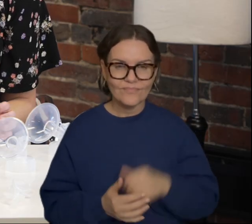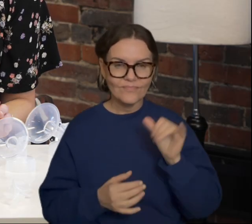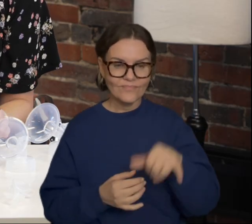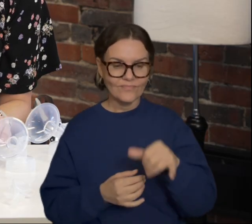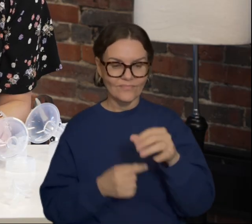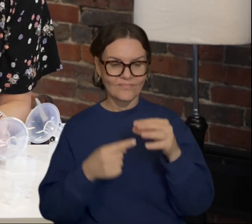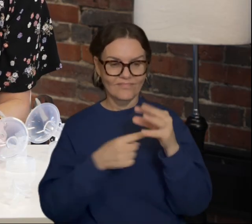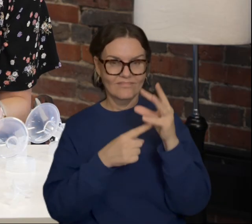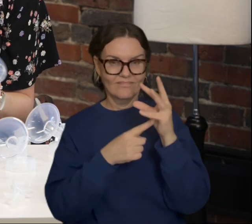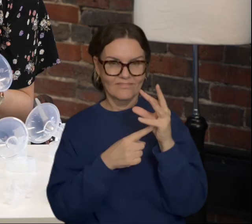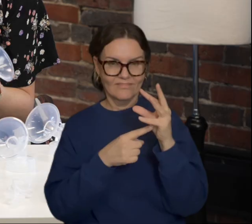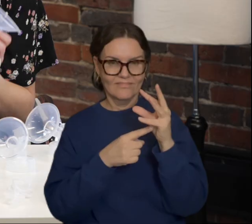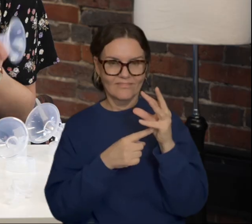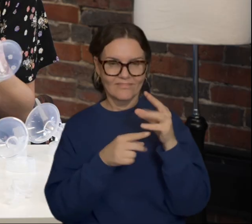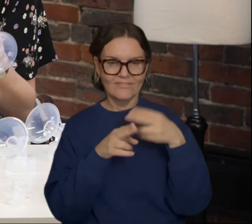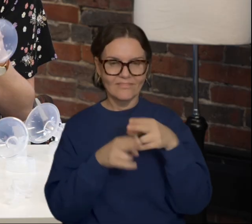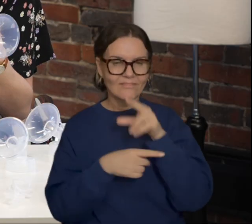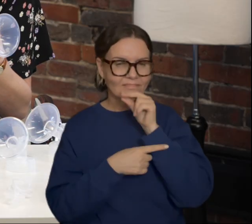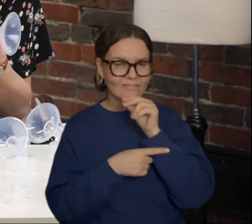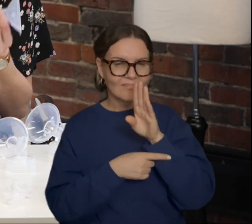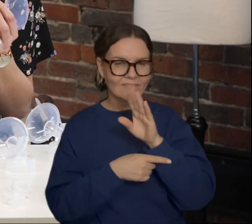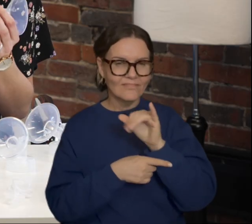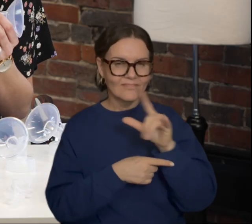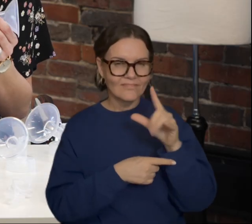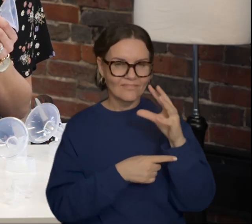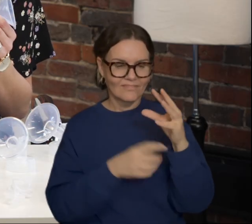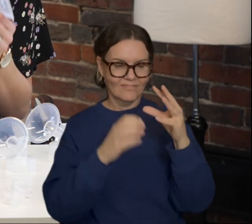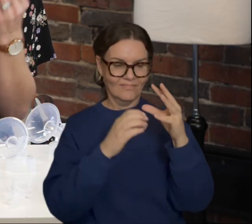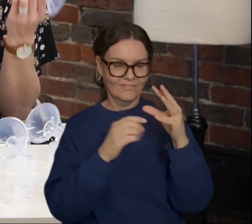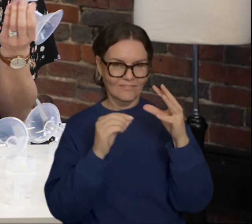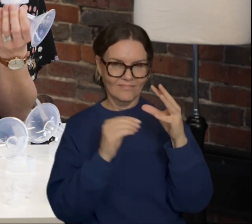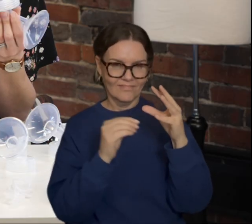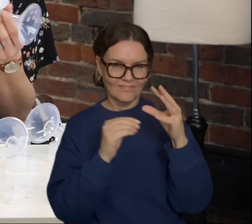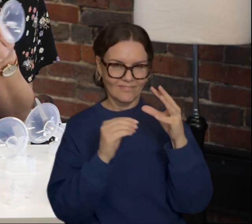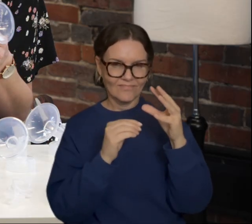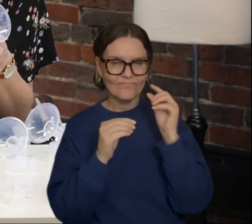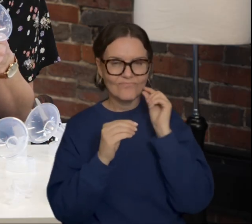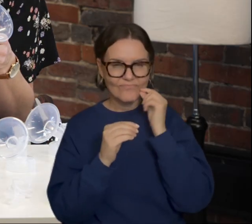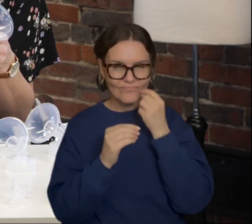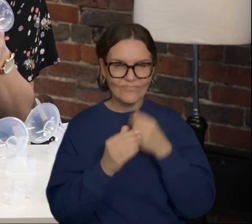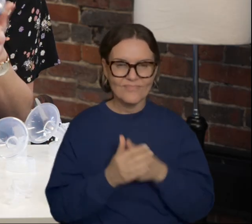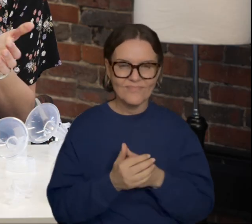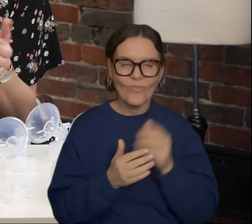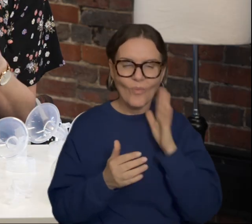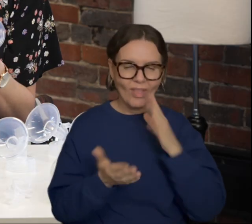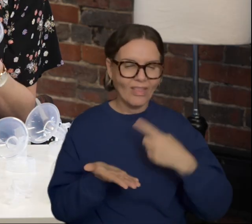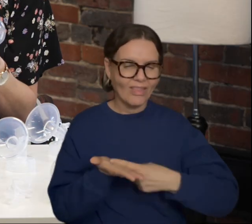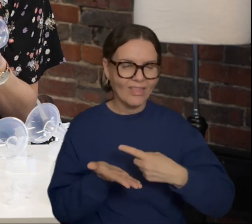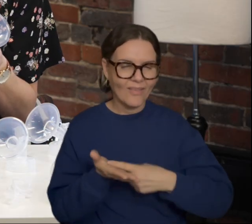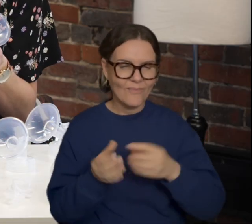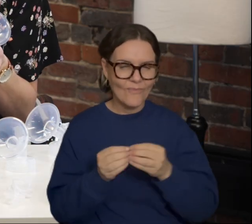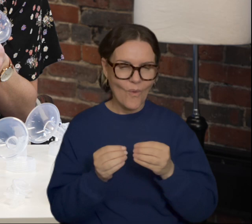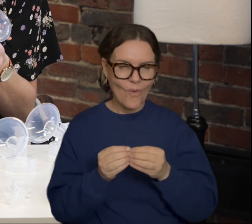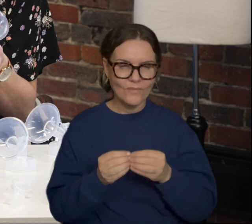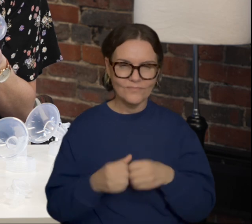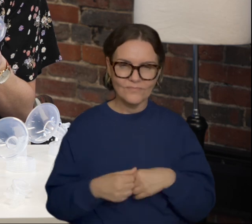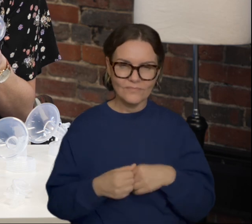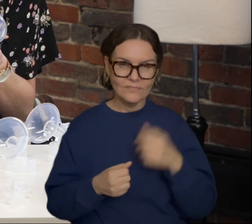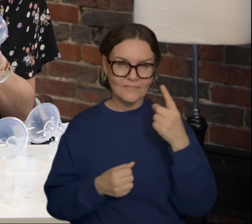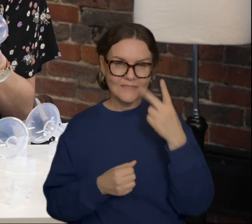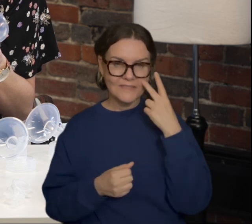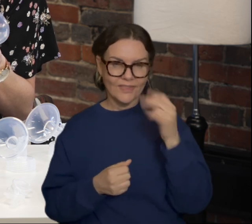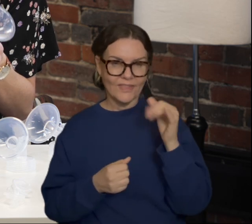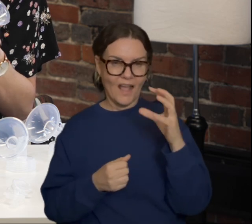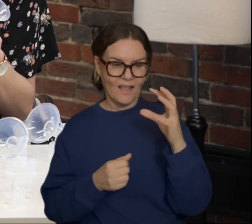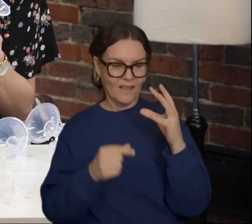They also have these really cool duckbill valves. The duckbill valves are very similar to every other, and we will talk about these when we break down the